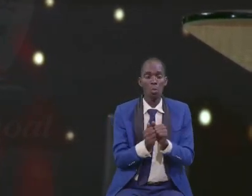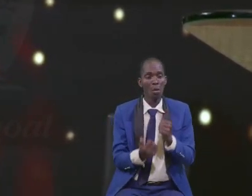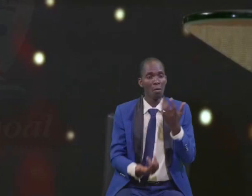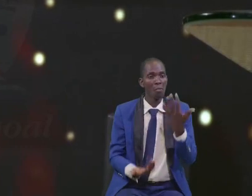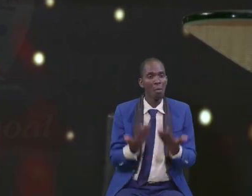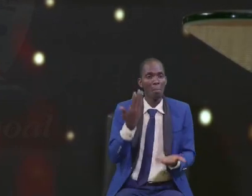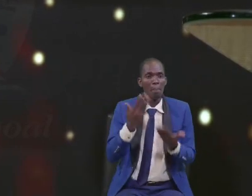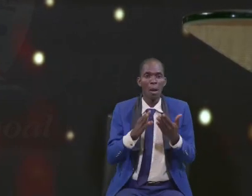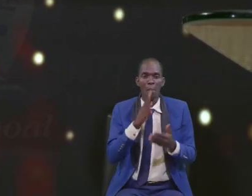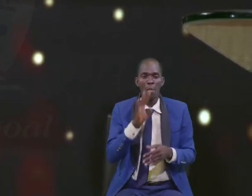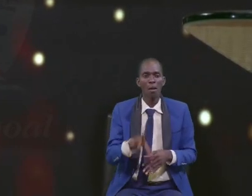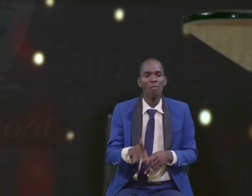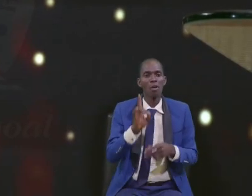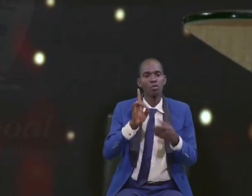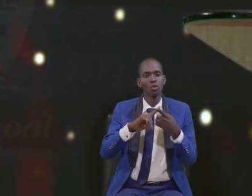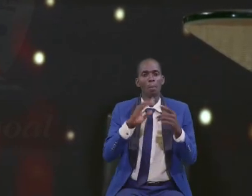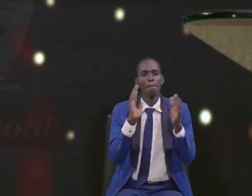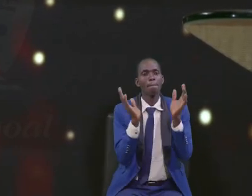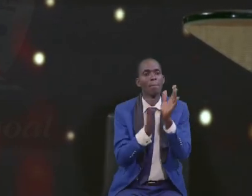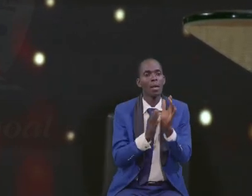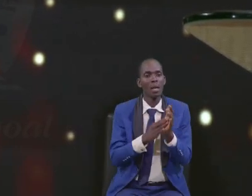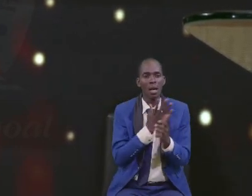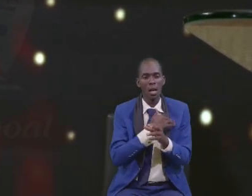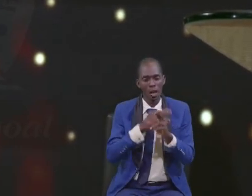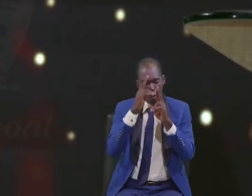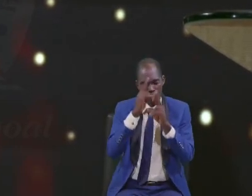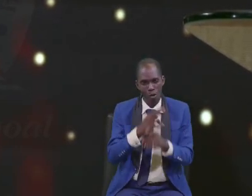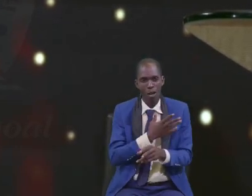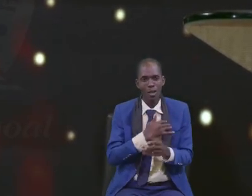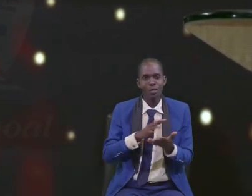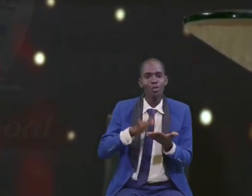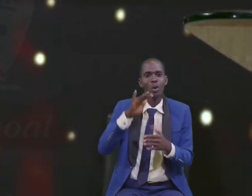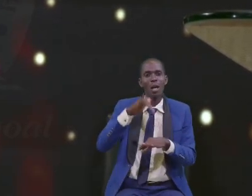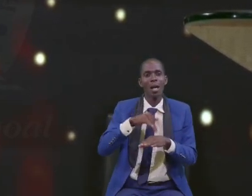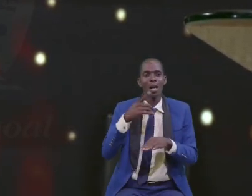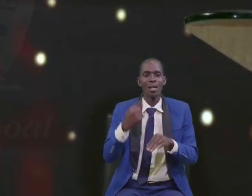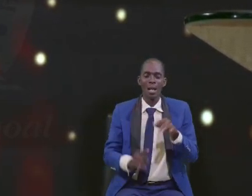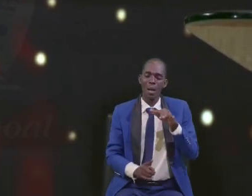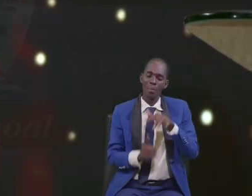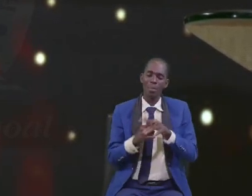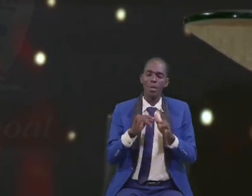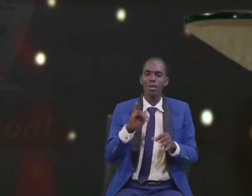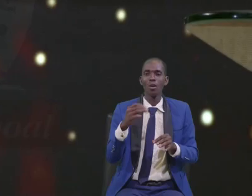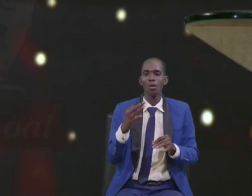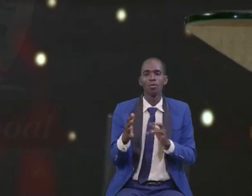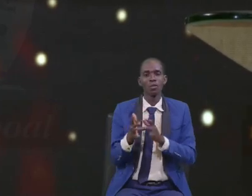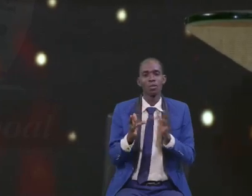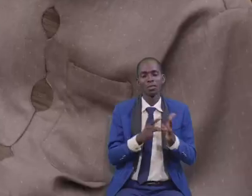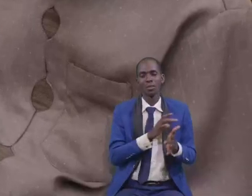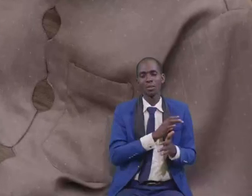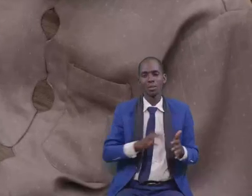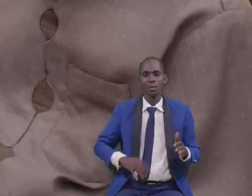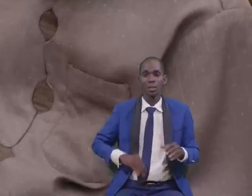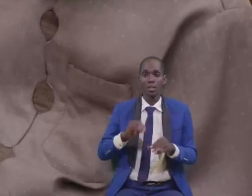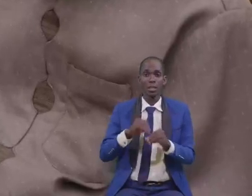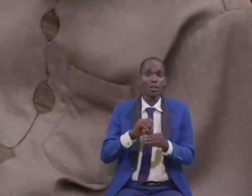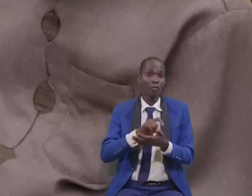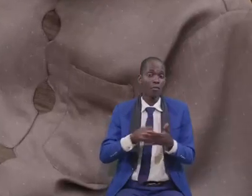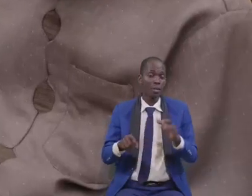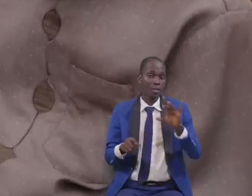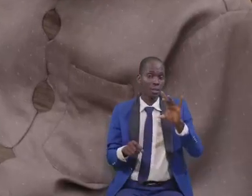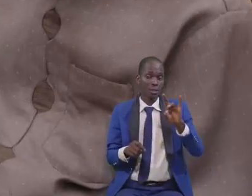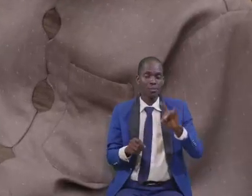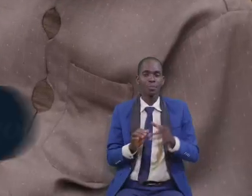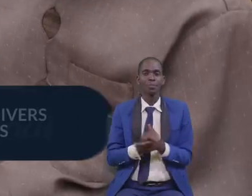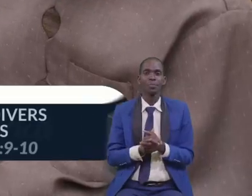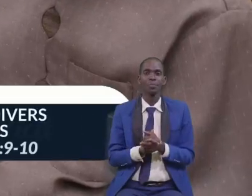glory at the appearance of, at the appearing of Jesus Christ. Then in verse 8, it says, in